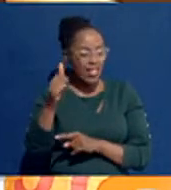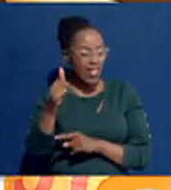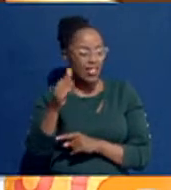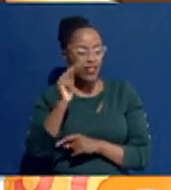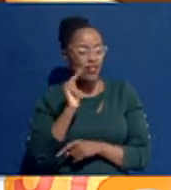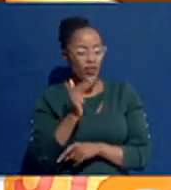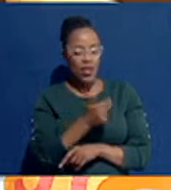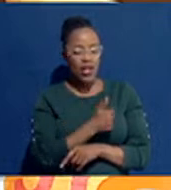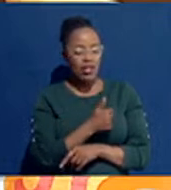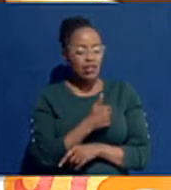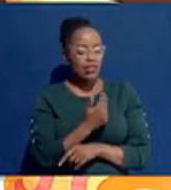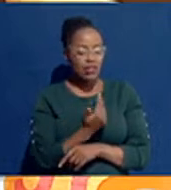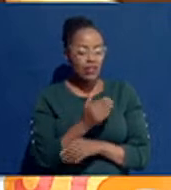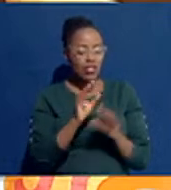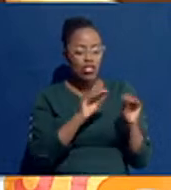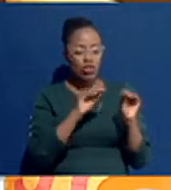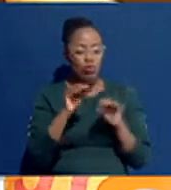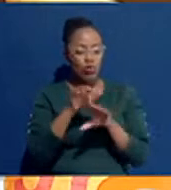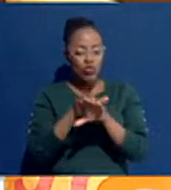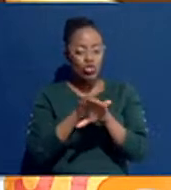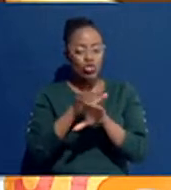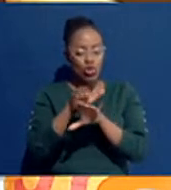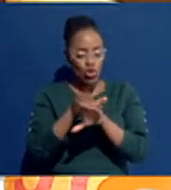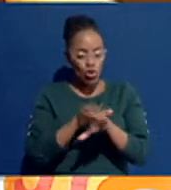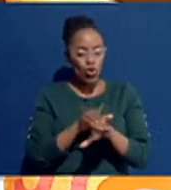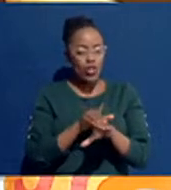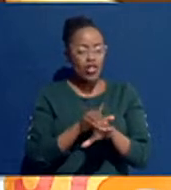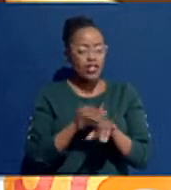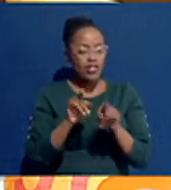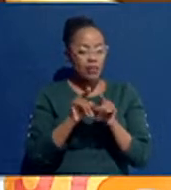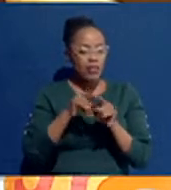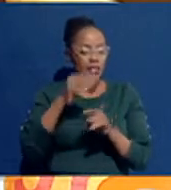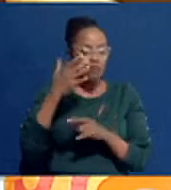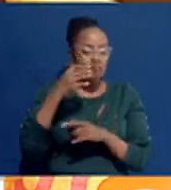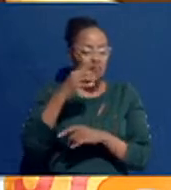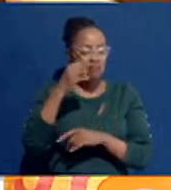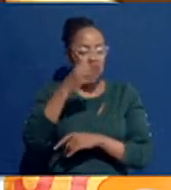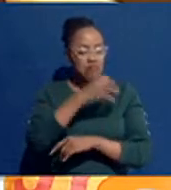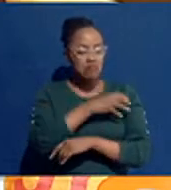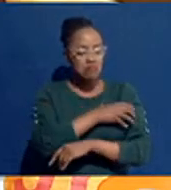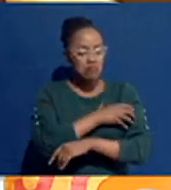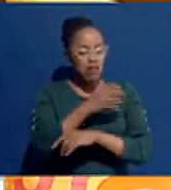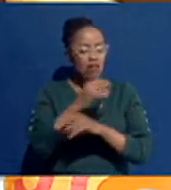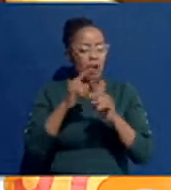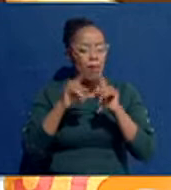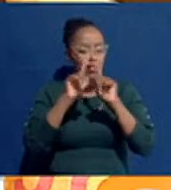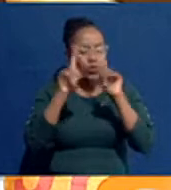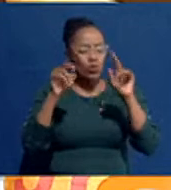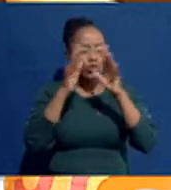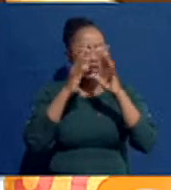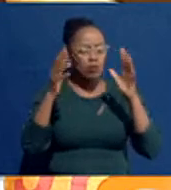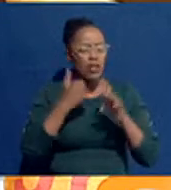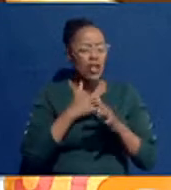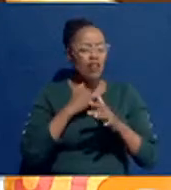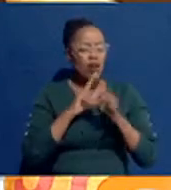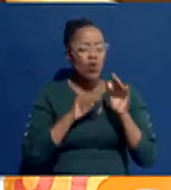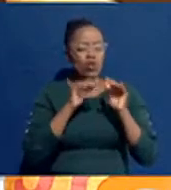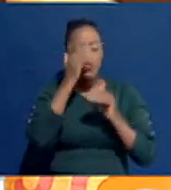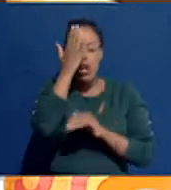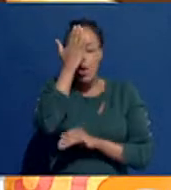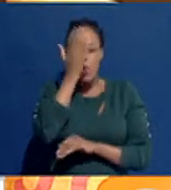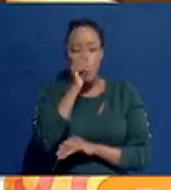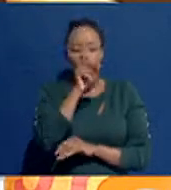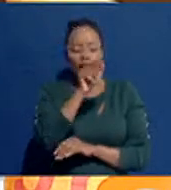us, it is moving slowly like the hour clock. And there's that big question people ask you. Oh, how come that